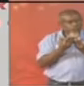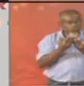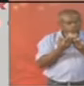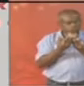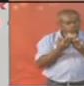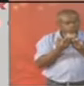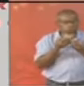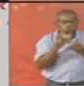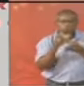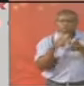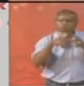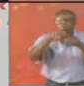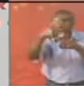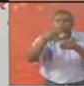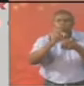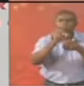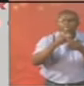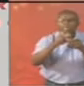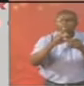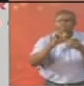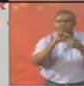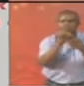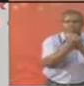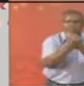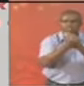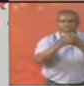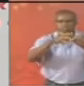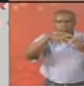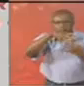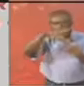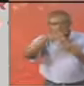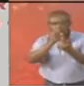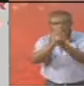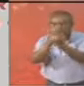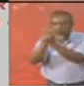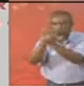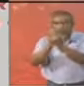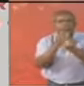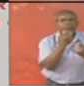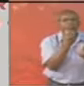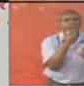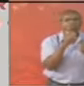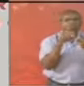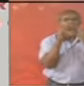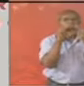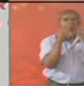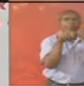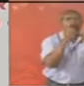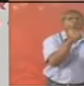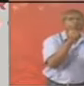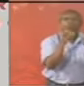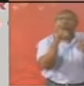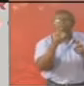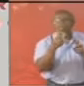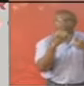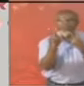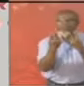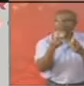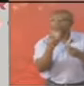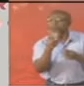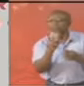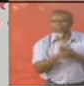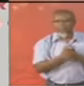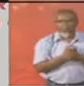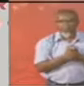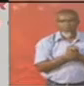whereabouts, gatherings or functions or places that you may have attended, that information is shared with the